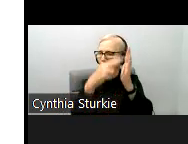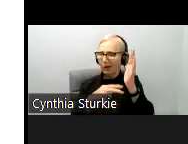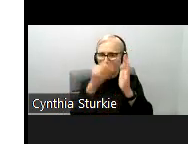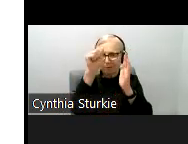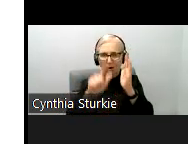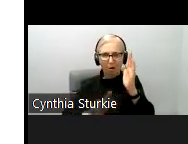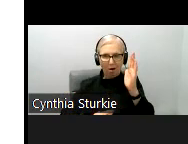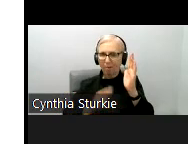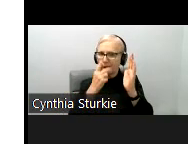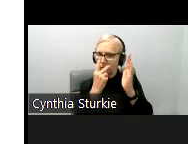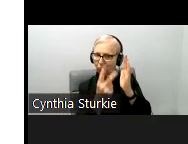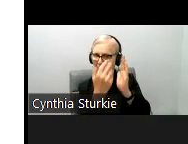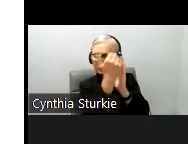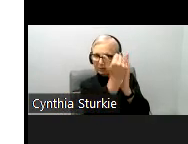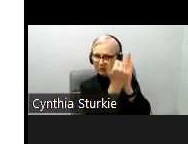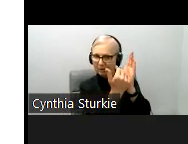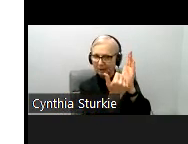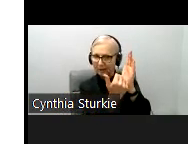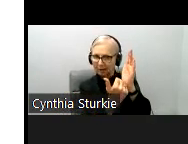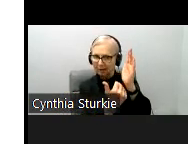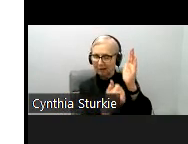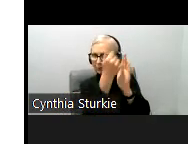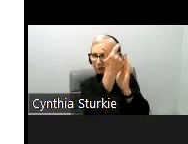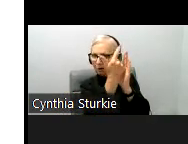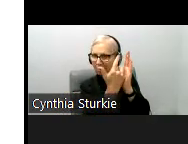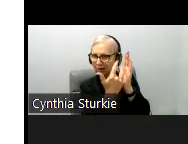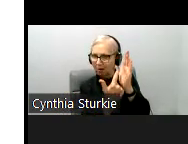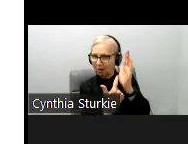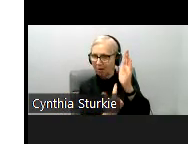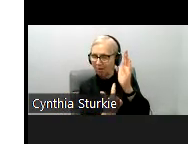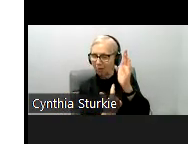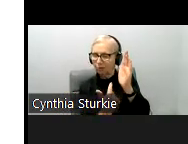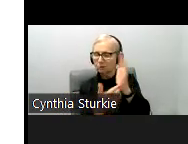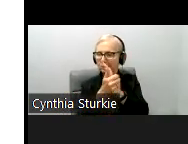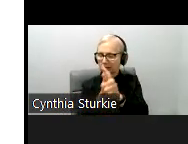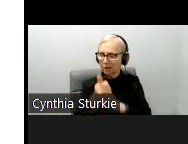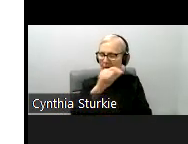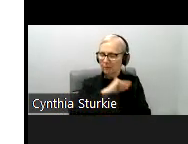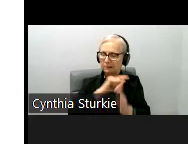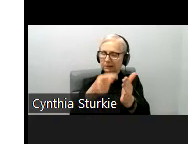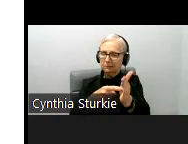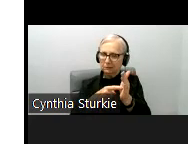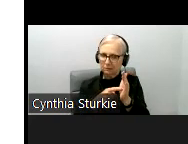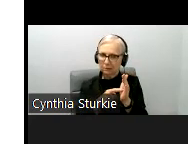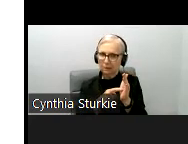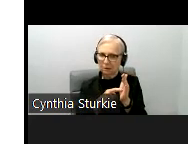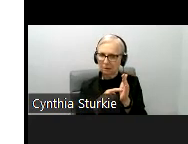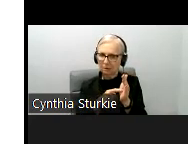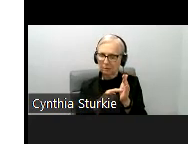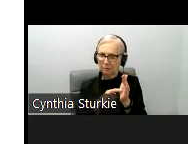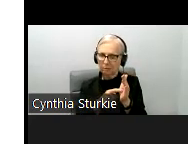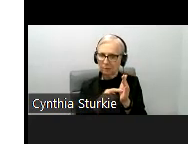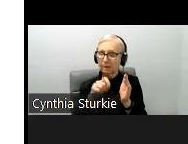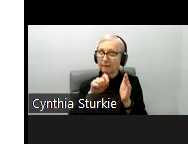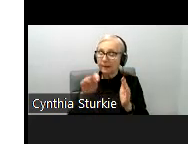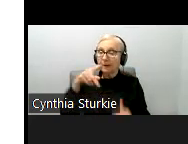you'll see on this slide, that's a list of all of those core competencies for peer workers. And then if the